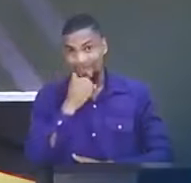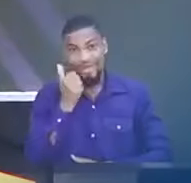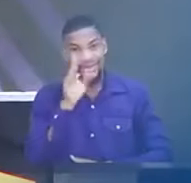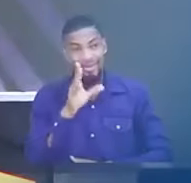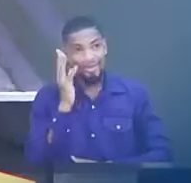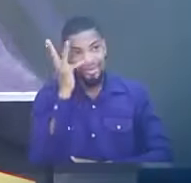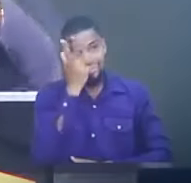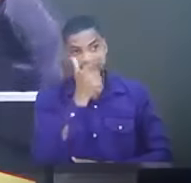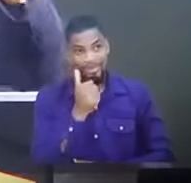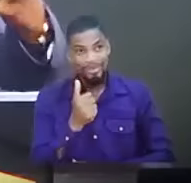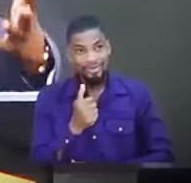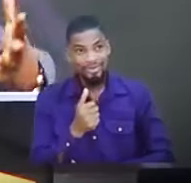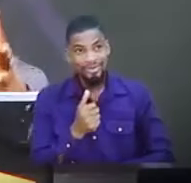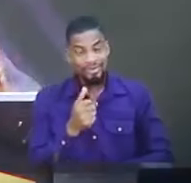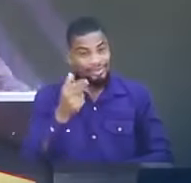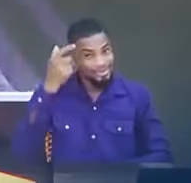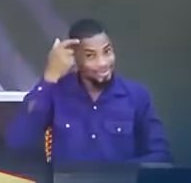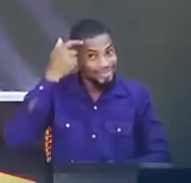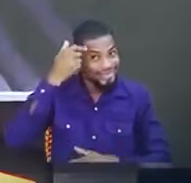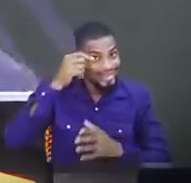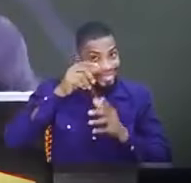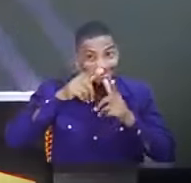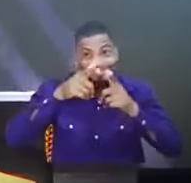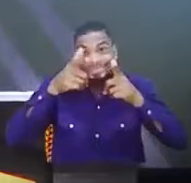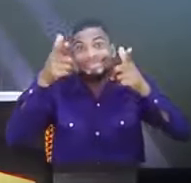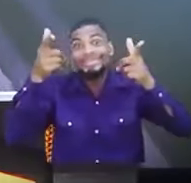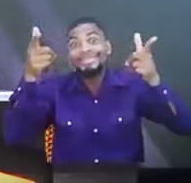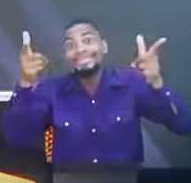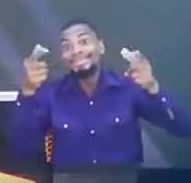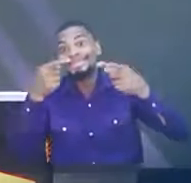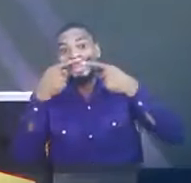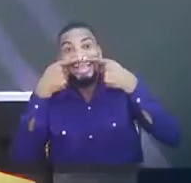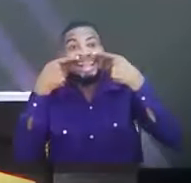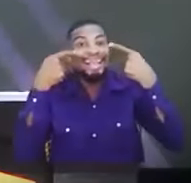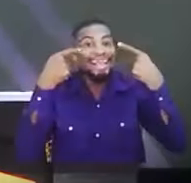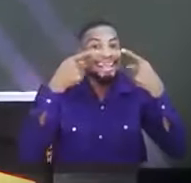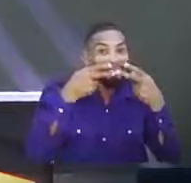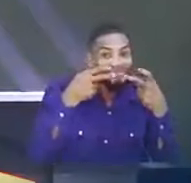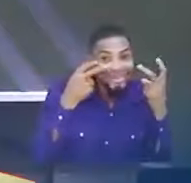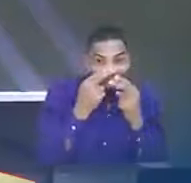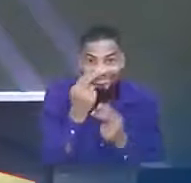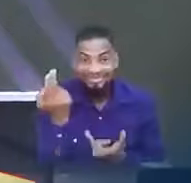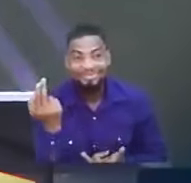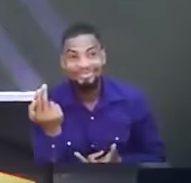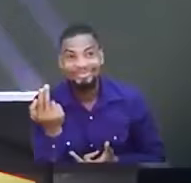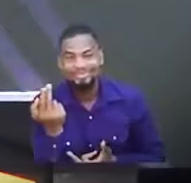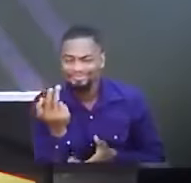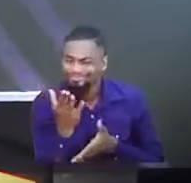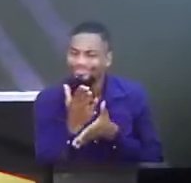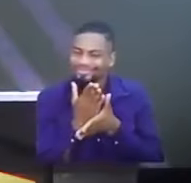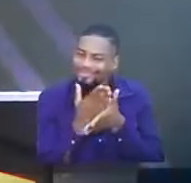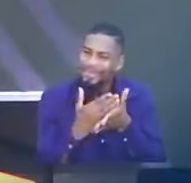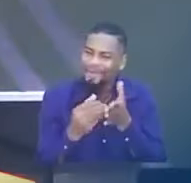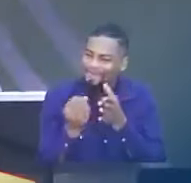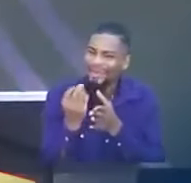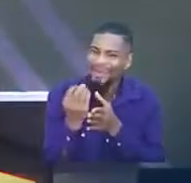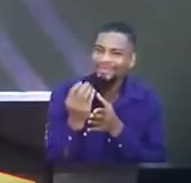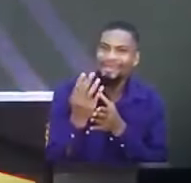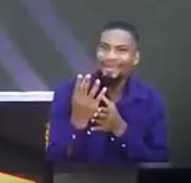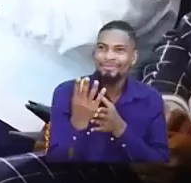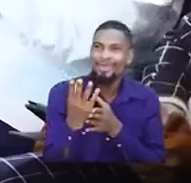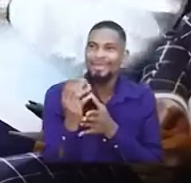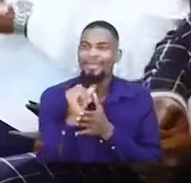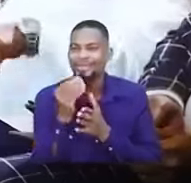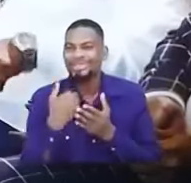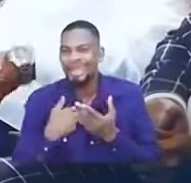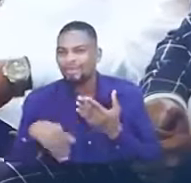one of say, nani ti na kakakra, nani nai na kakakra. So you see that many of us do not have it